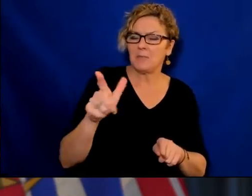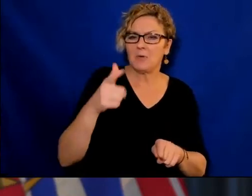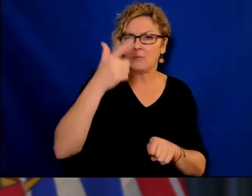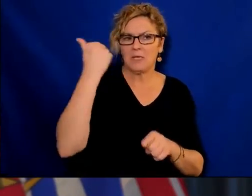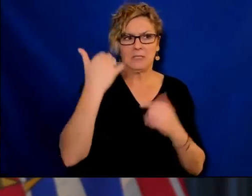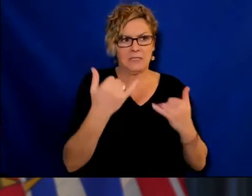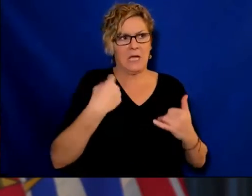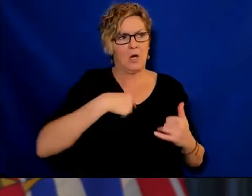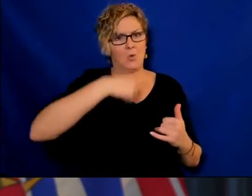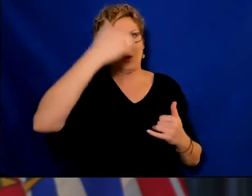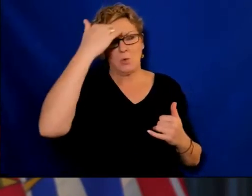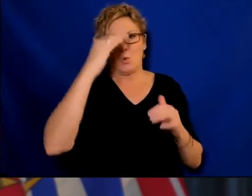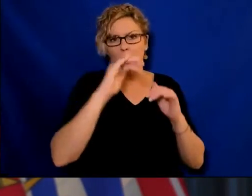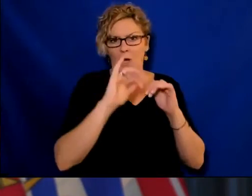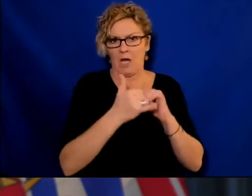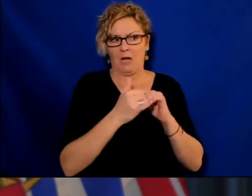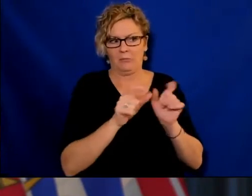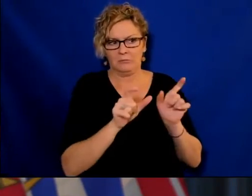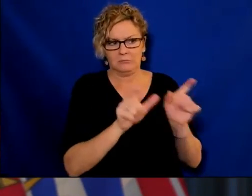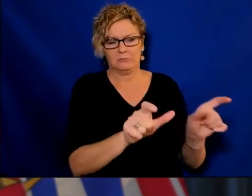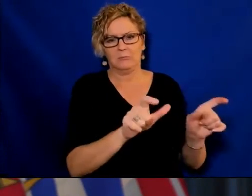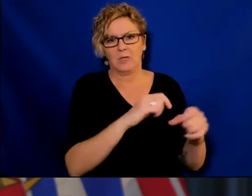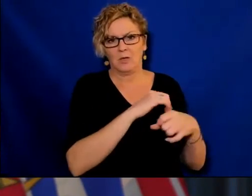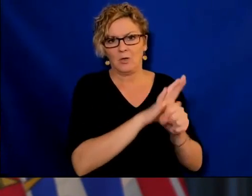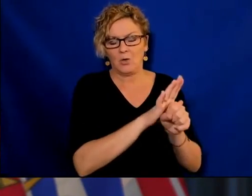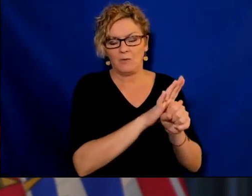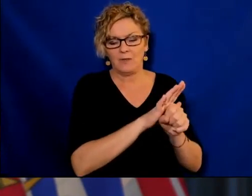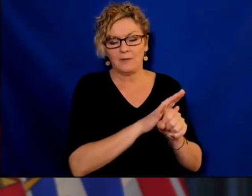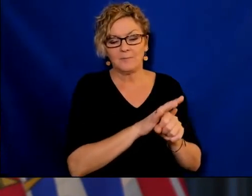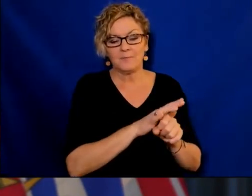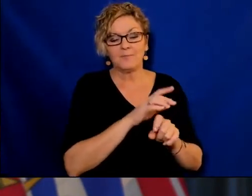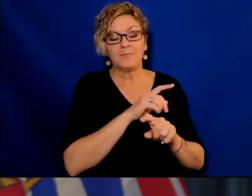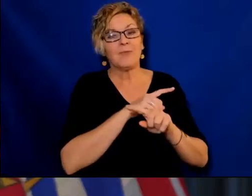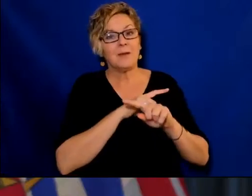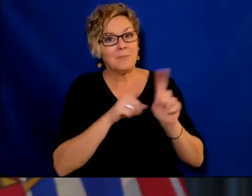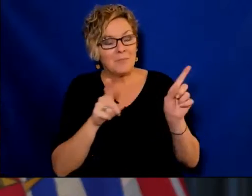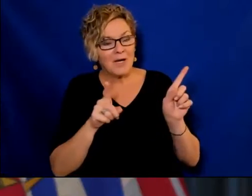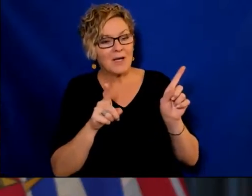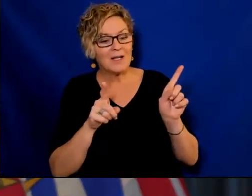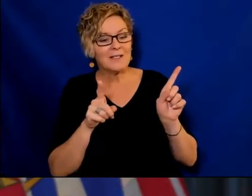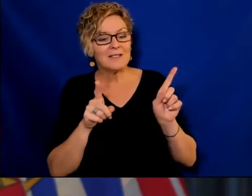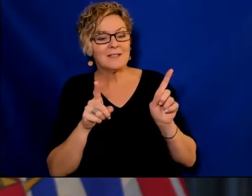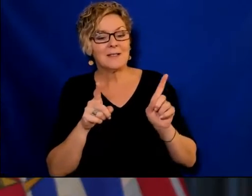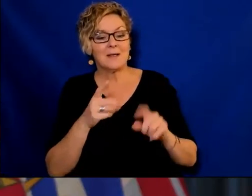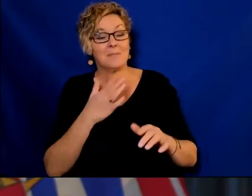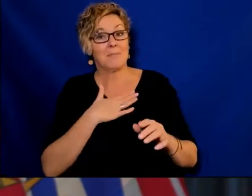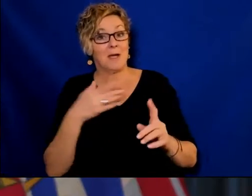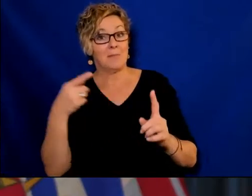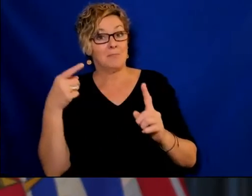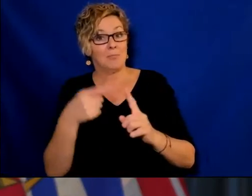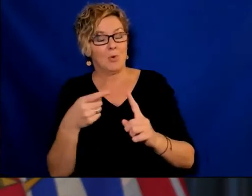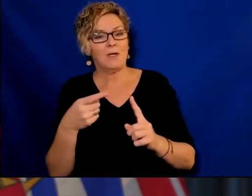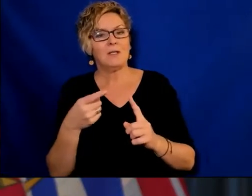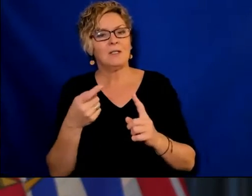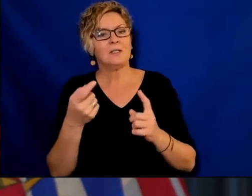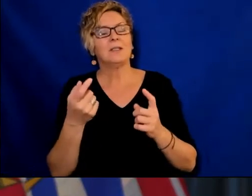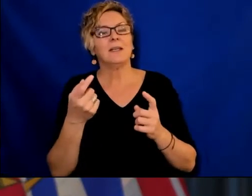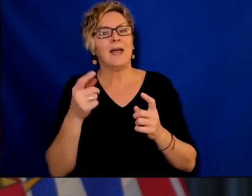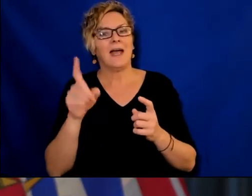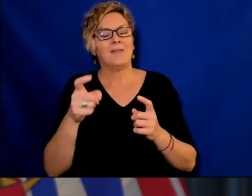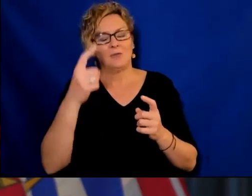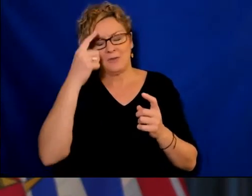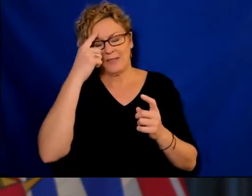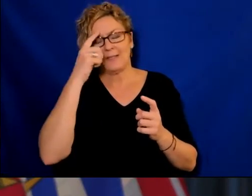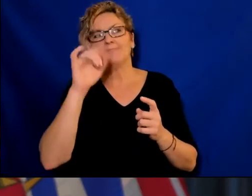vibe as we were in April. And that means thinking about our social gatherings. It's when we're coming together, particularly